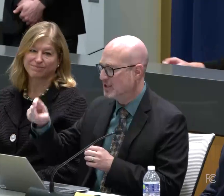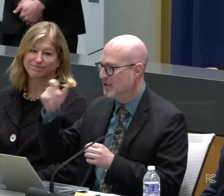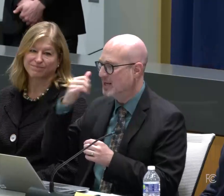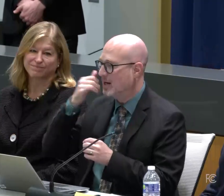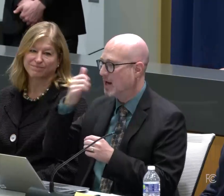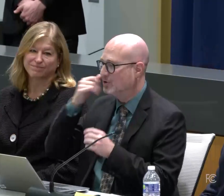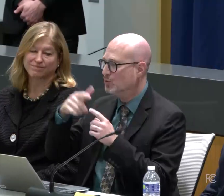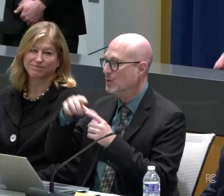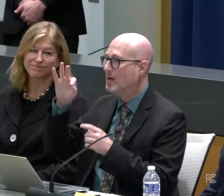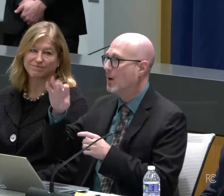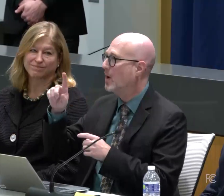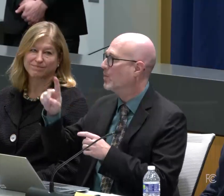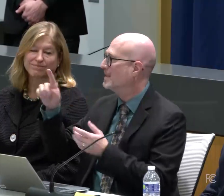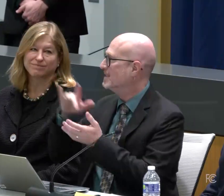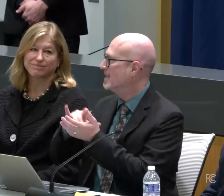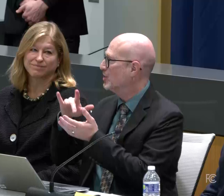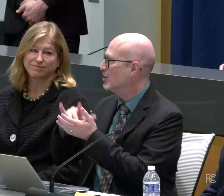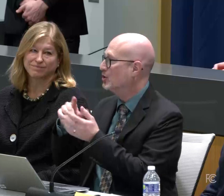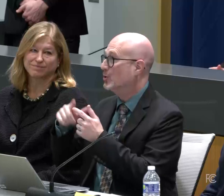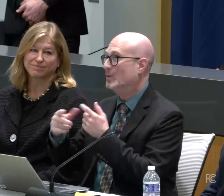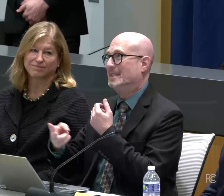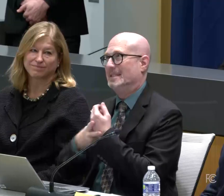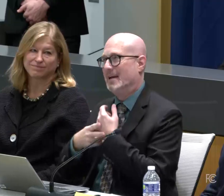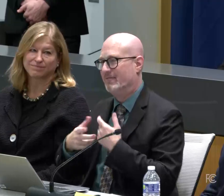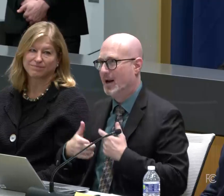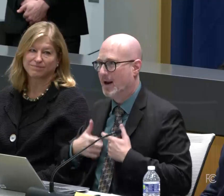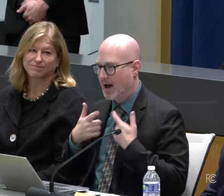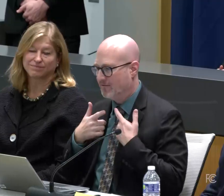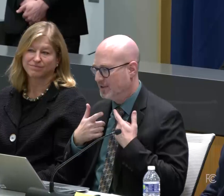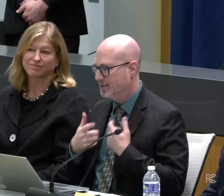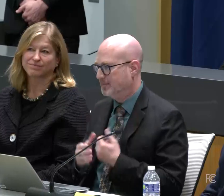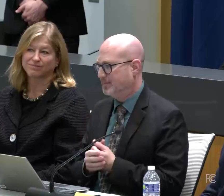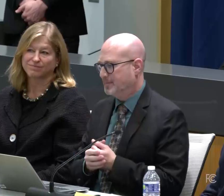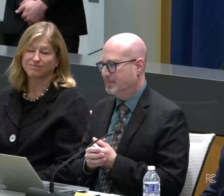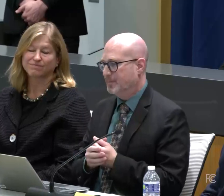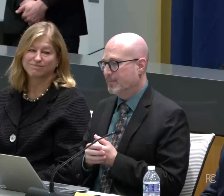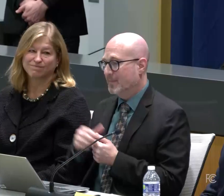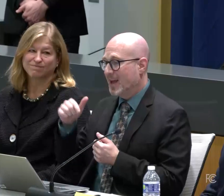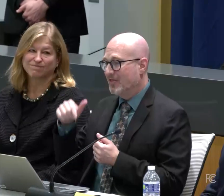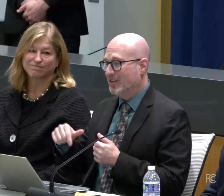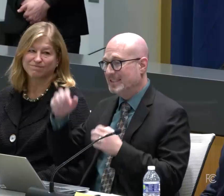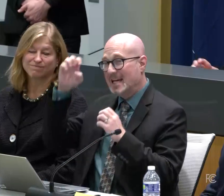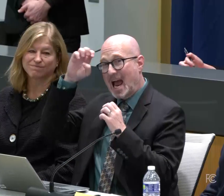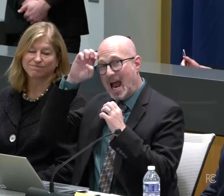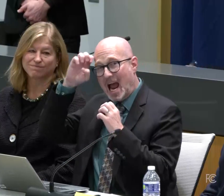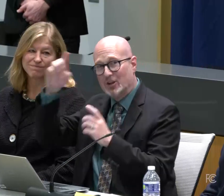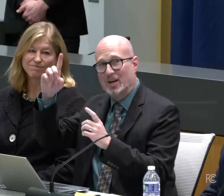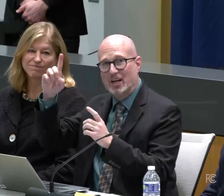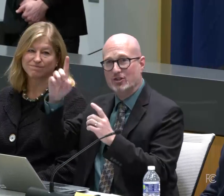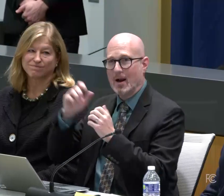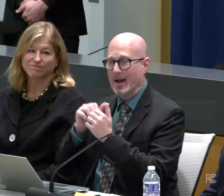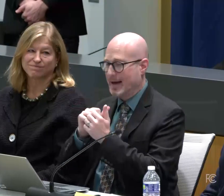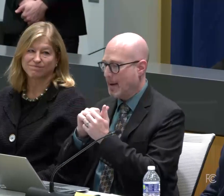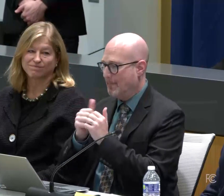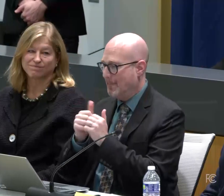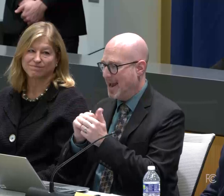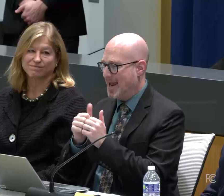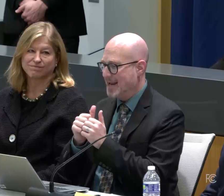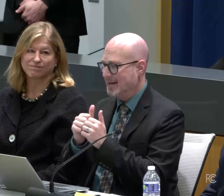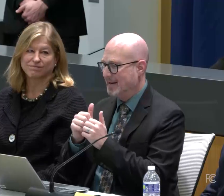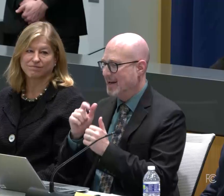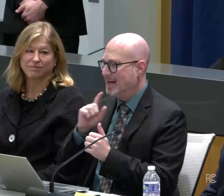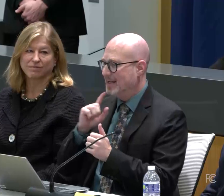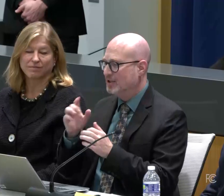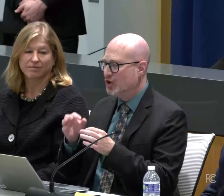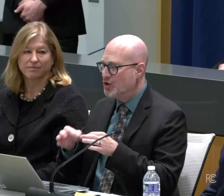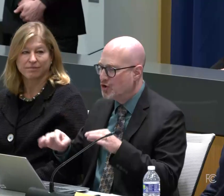of unnecessary calls to 911 centers to save lives. This